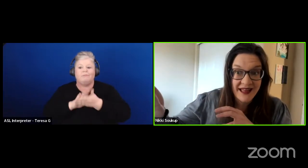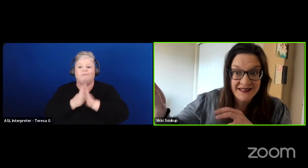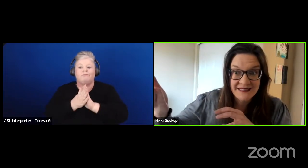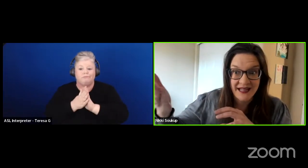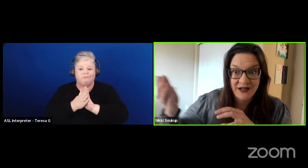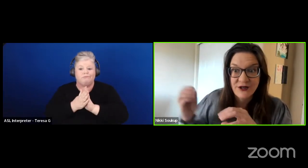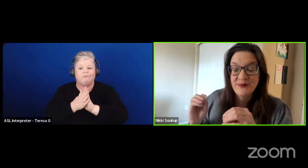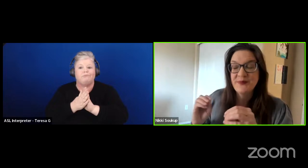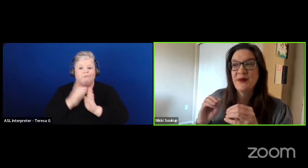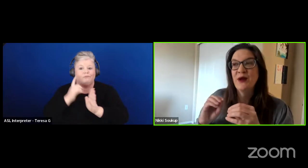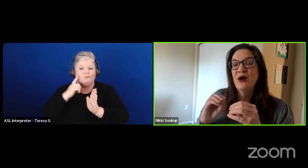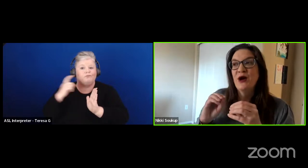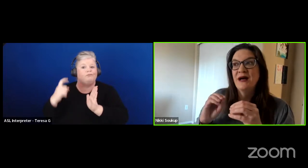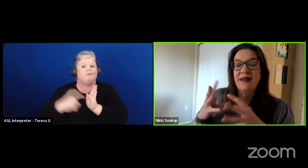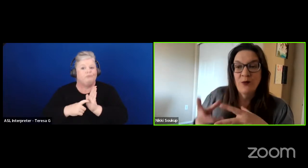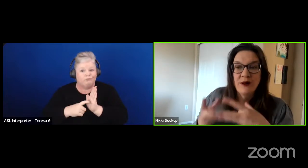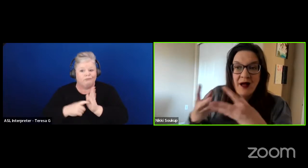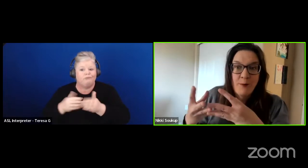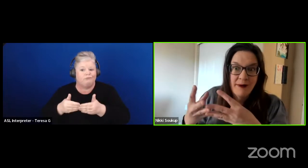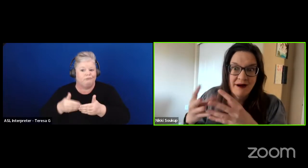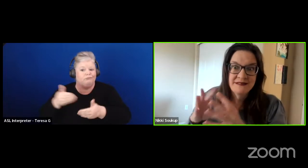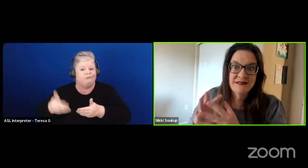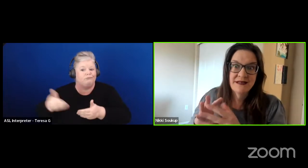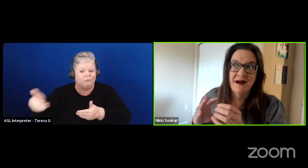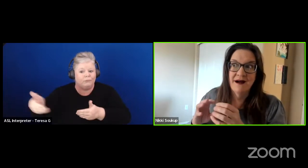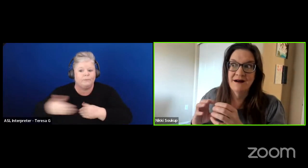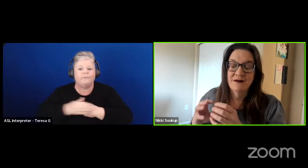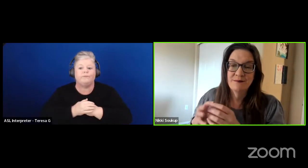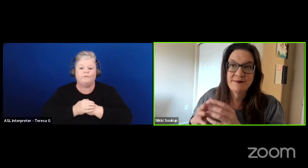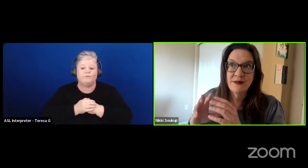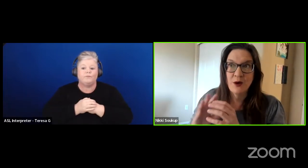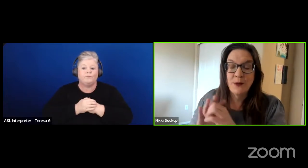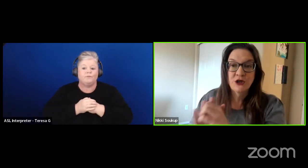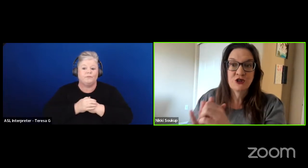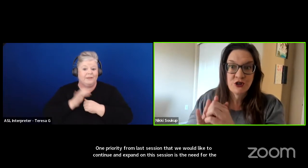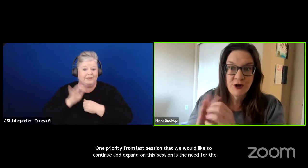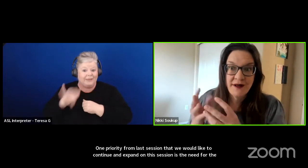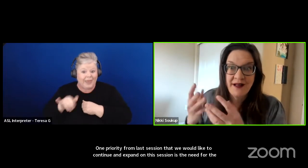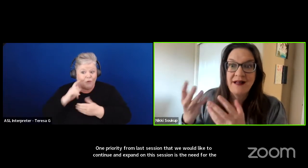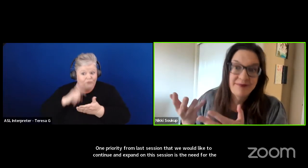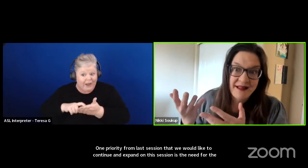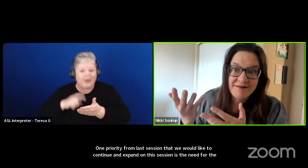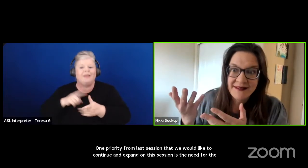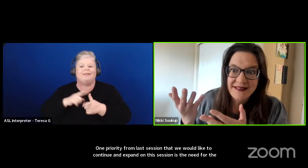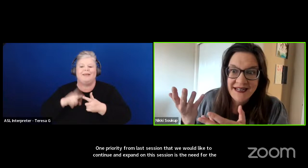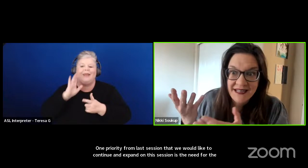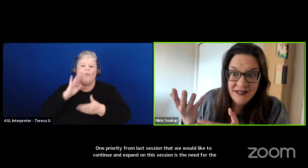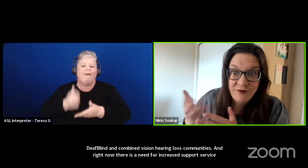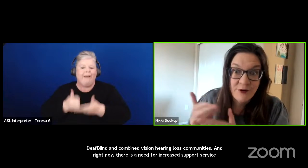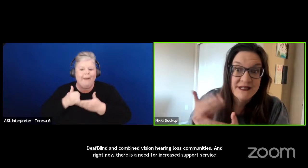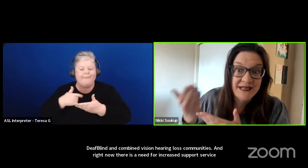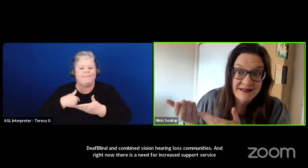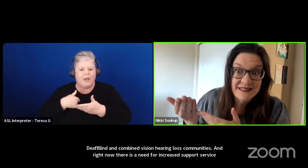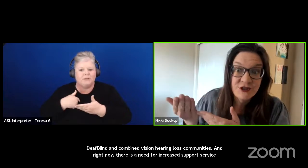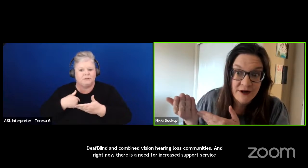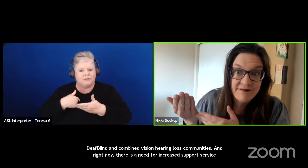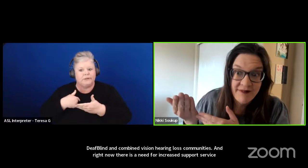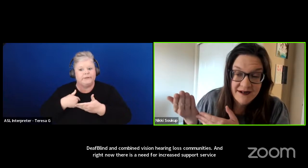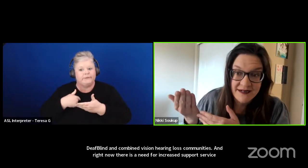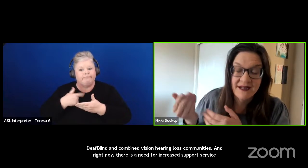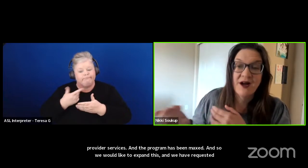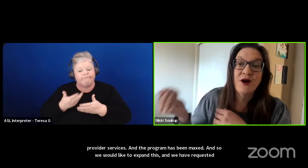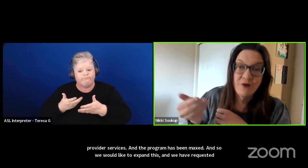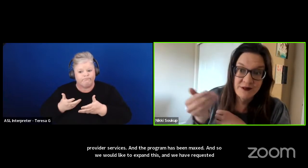in the legislature. And that will help us push the need for the